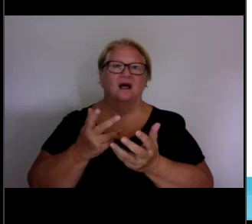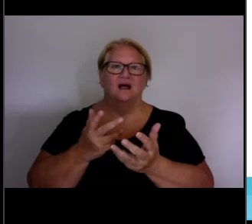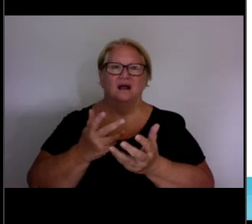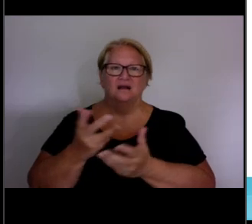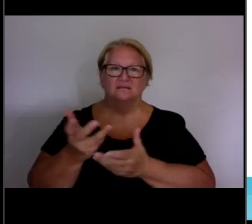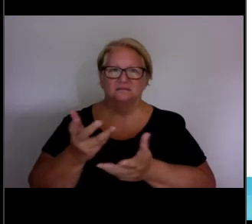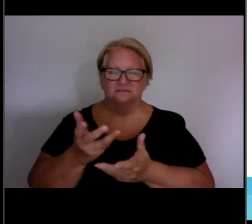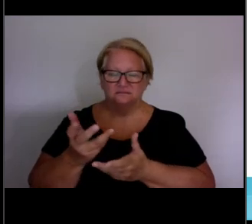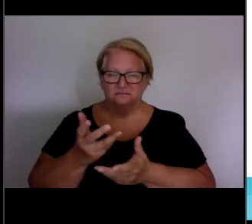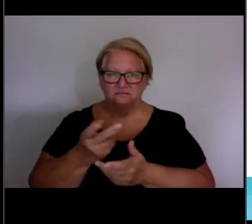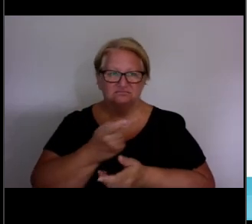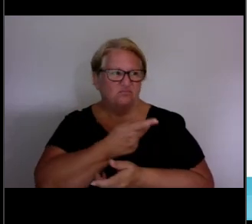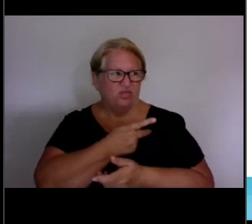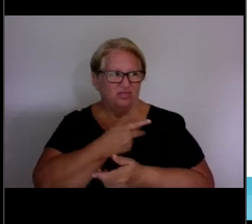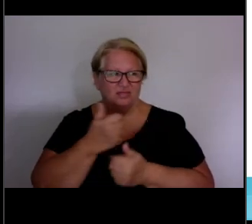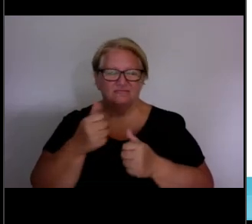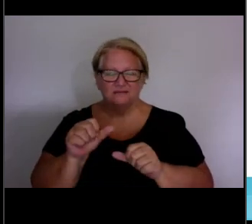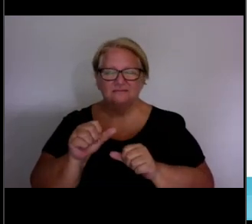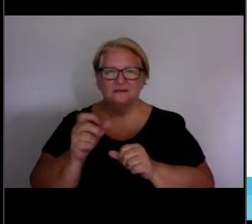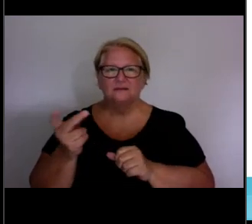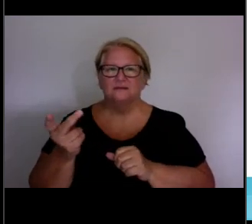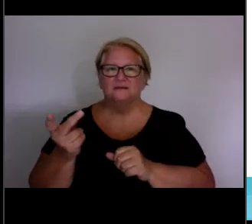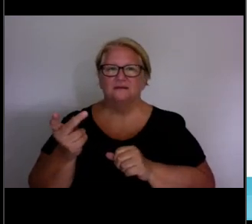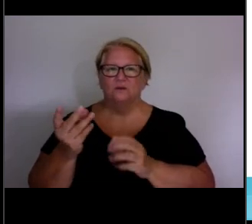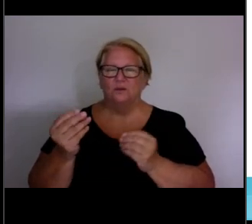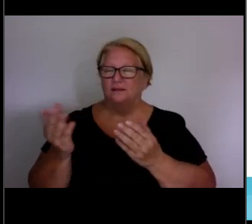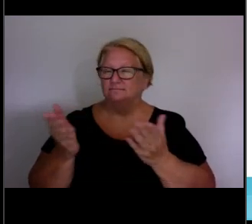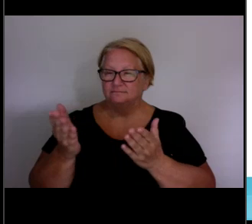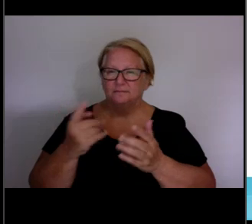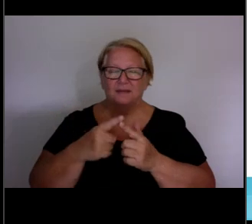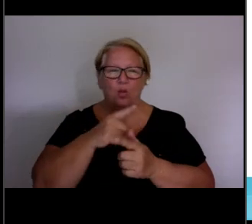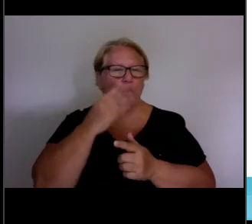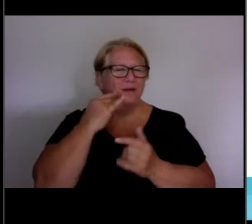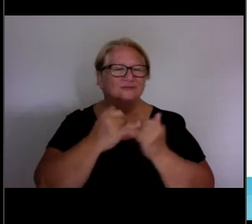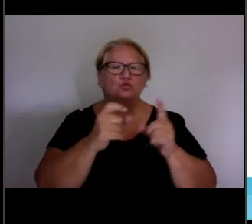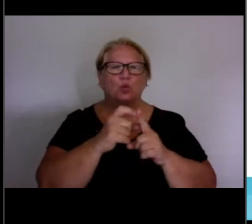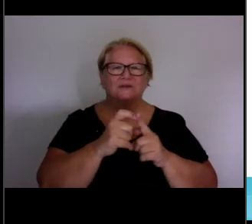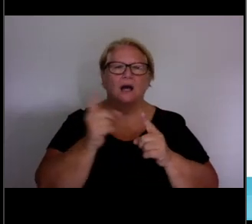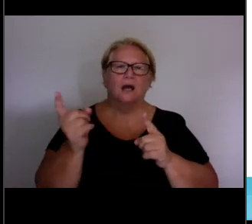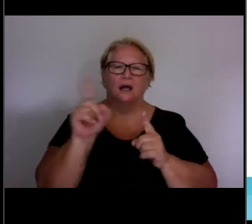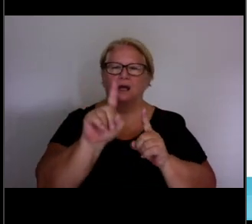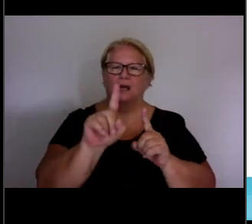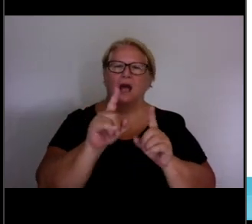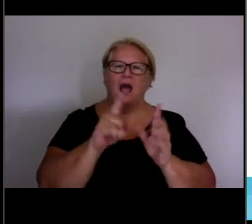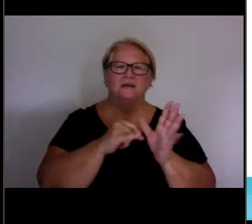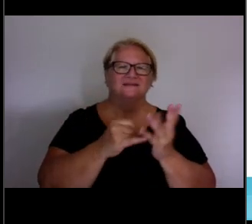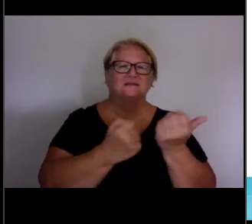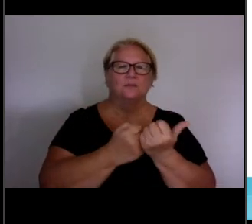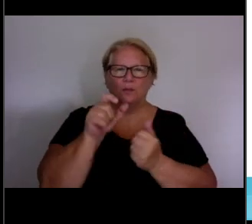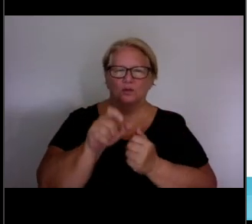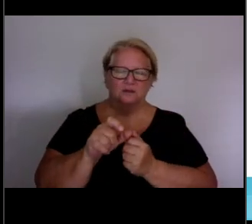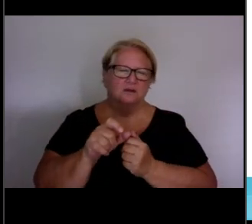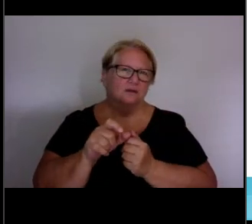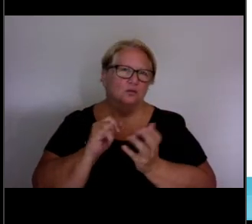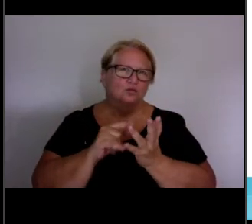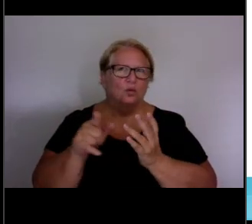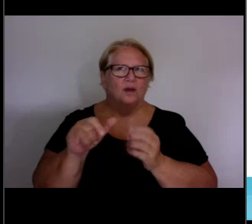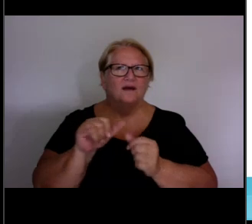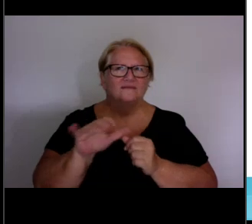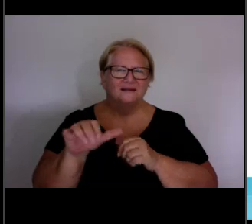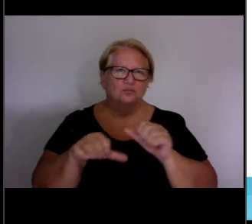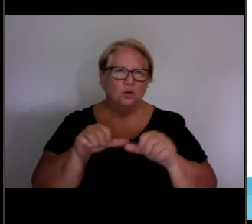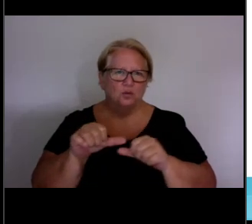didn't we? With her and with him and with her daughter came as a support person. And yeah, it was a fantastic process. And they